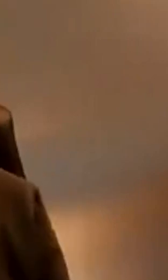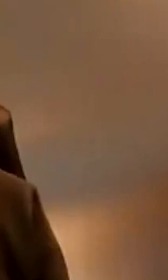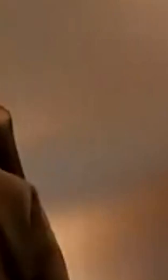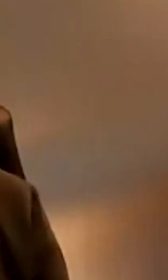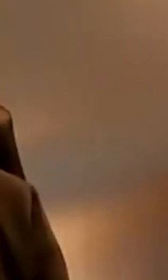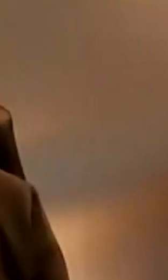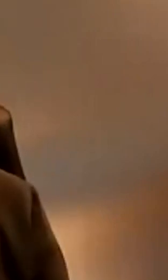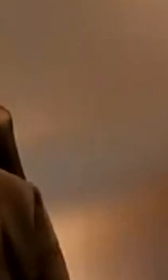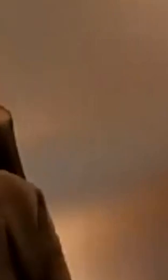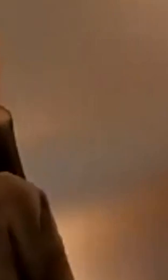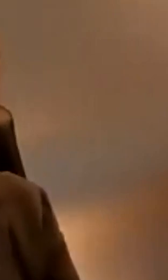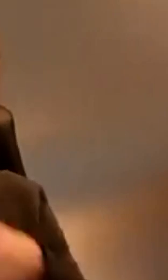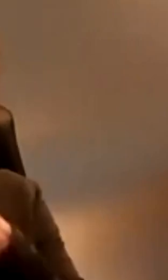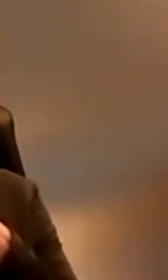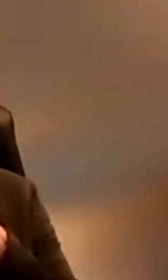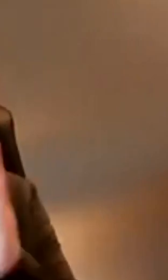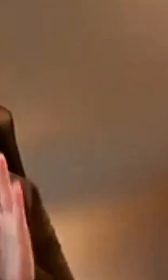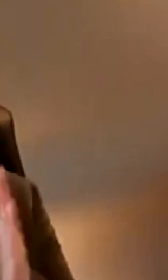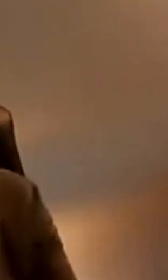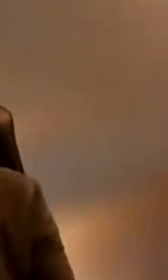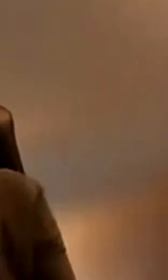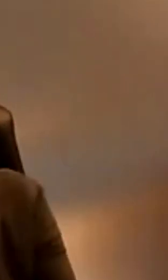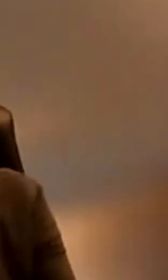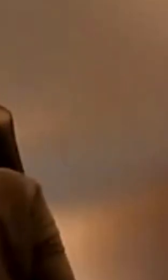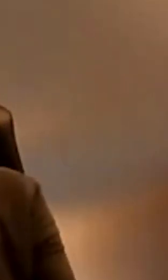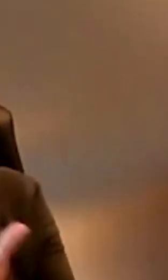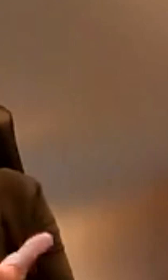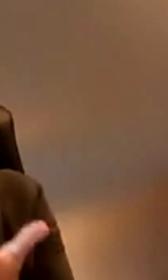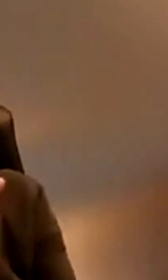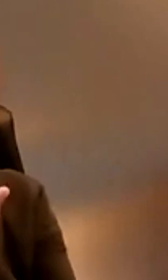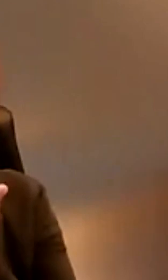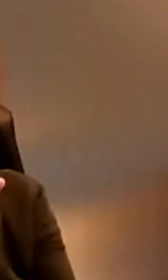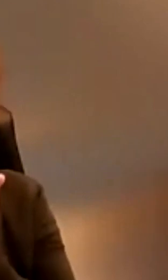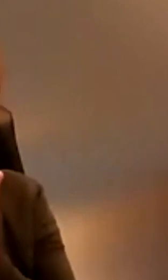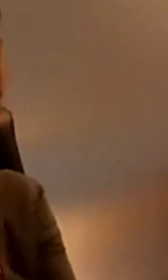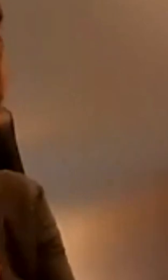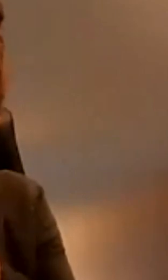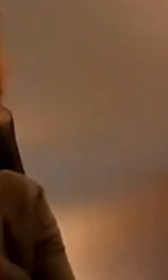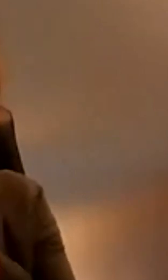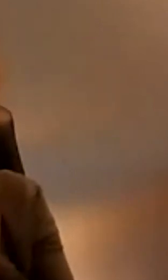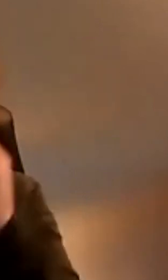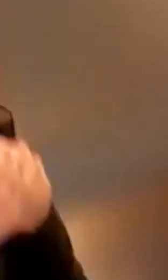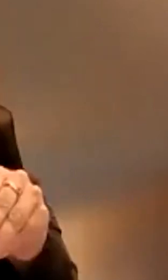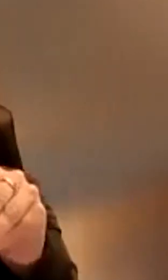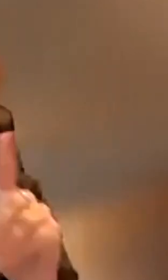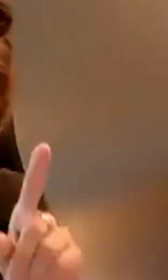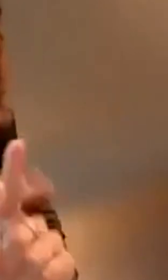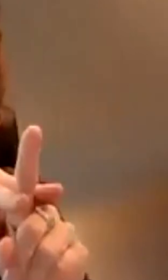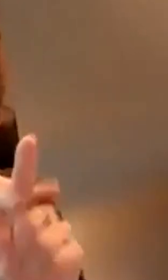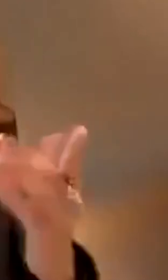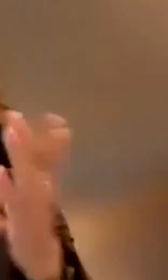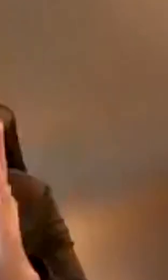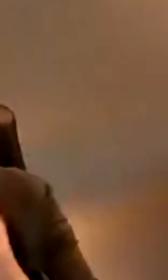comment that good implementation means slowing down and taking time. And these things don't get